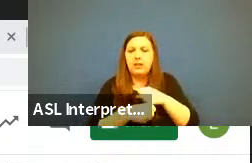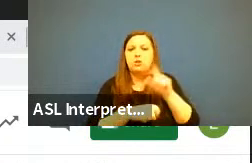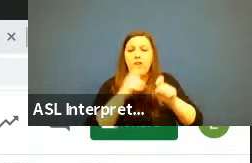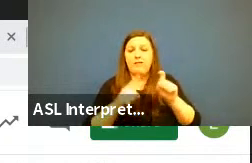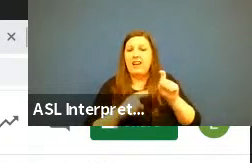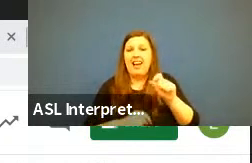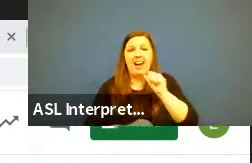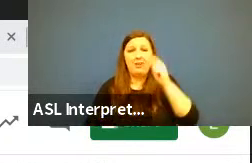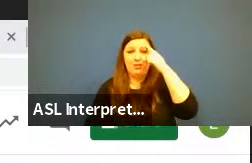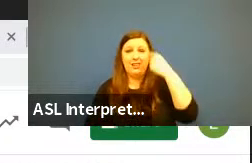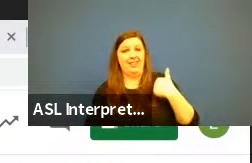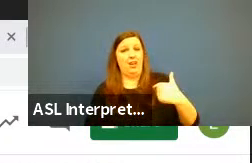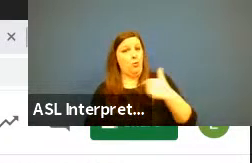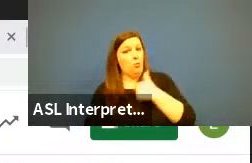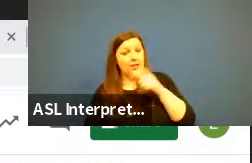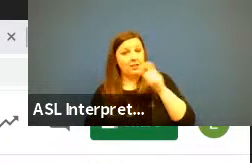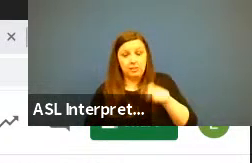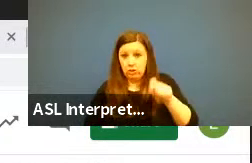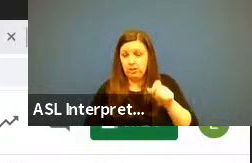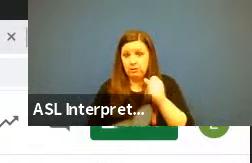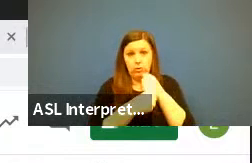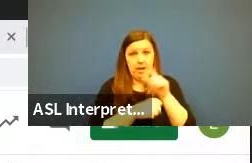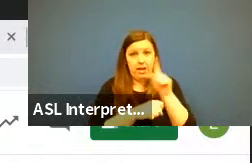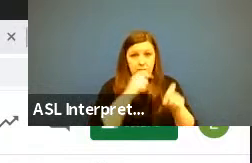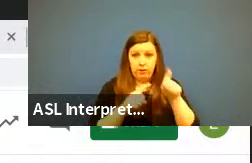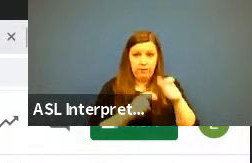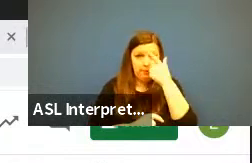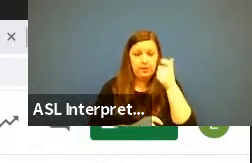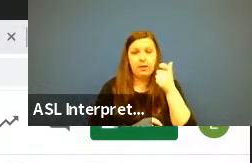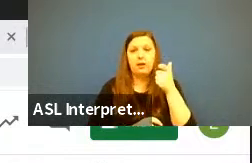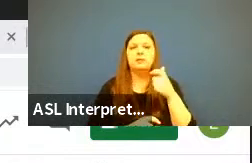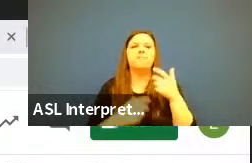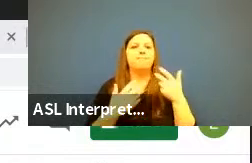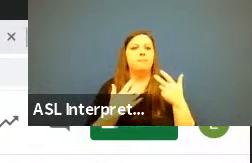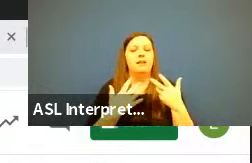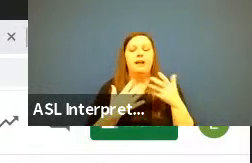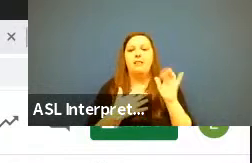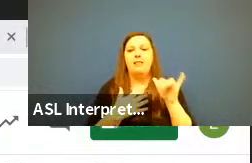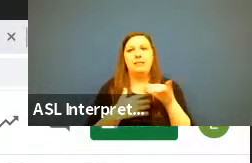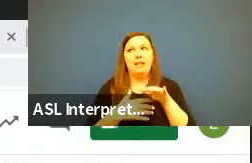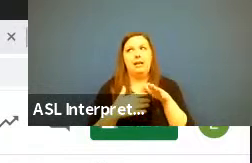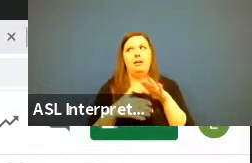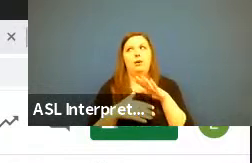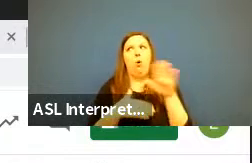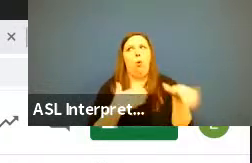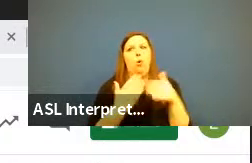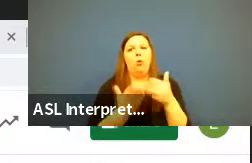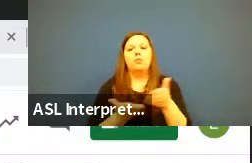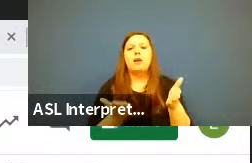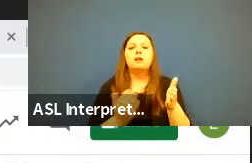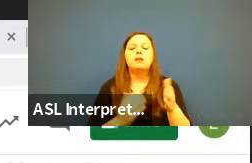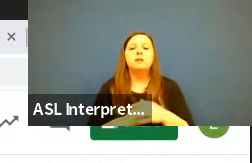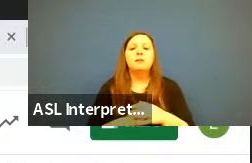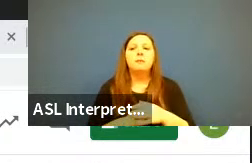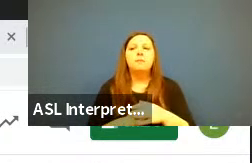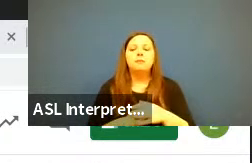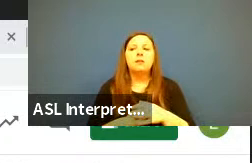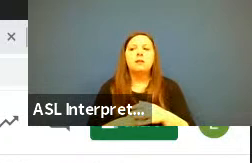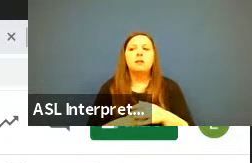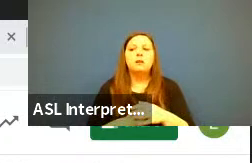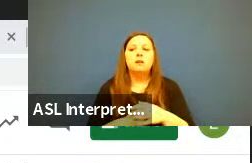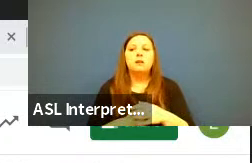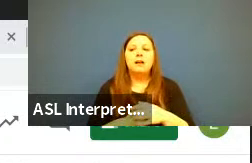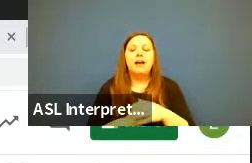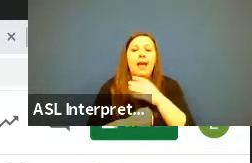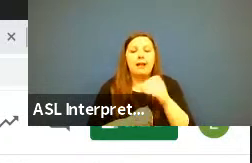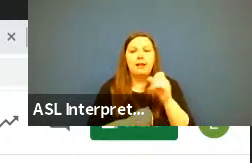the survey, because creating a survey is a whole thing in itself where it doesn't work as well if you don't have